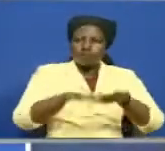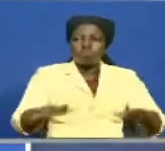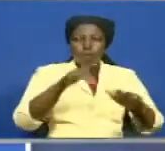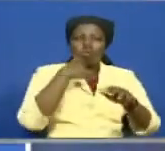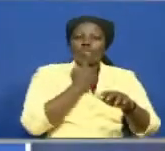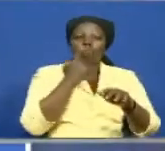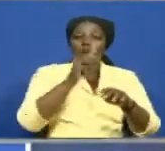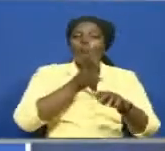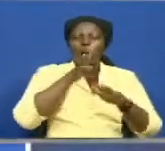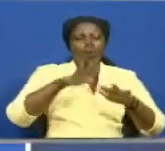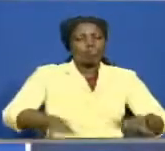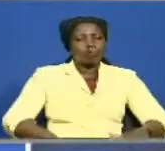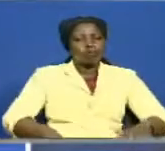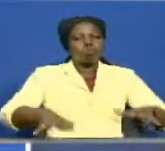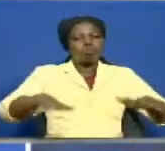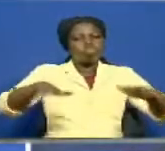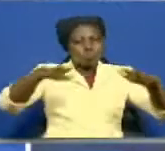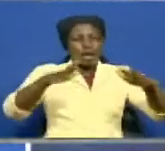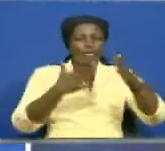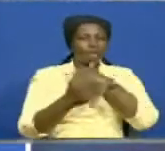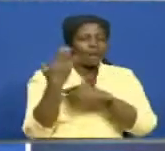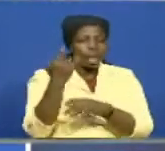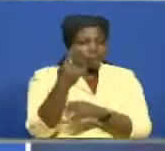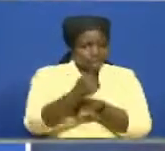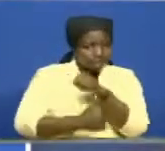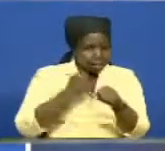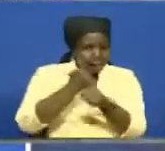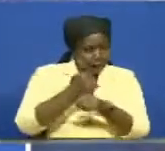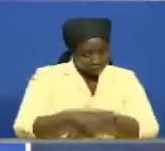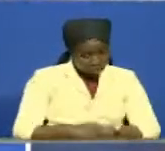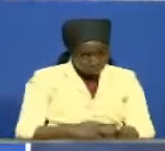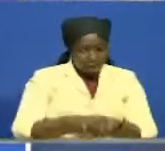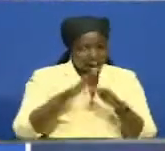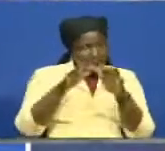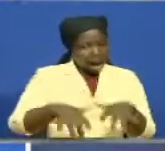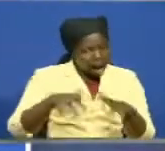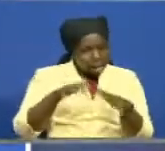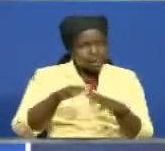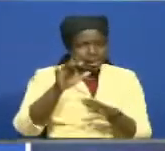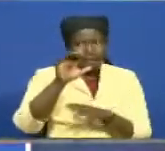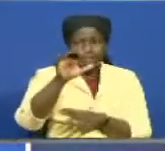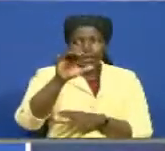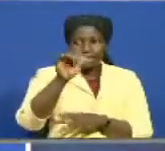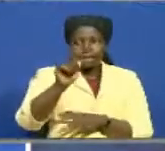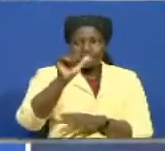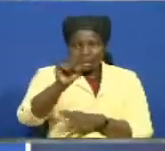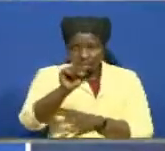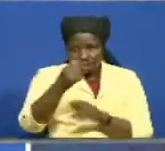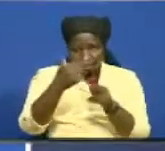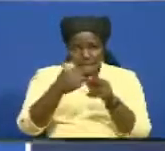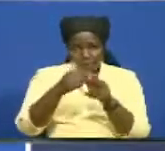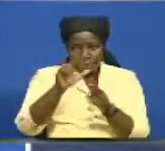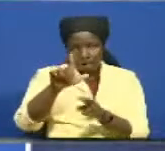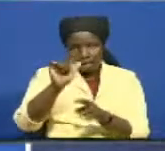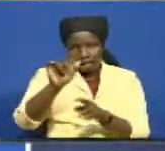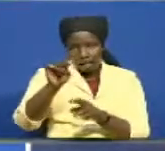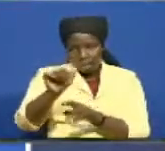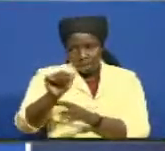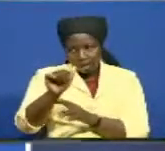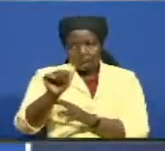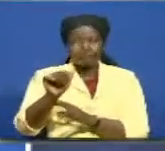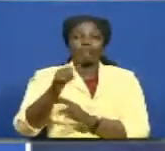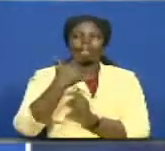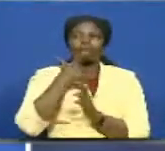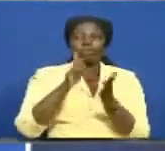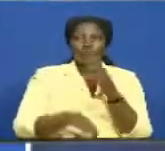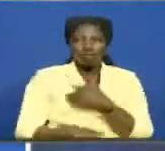been rising sharply in the last 1 year. Agriculture Chief Administrative Secretary Lina Chebi Kilimo